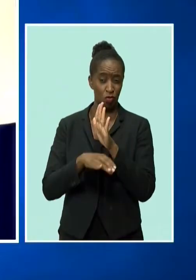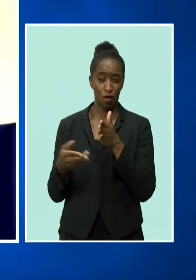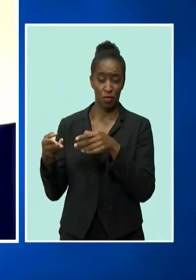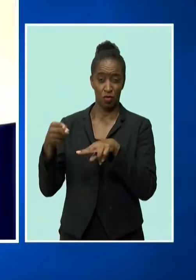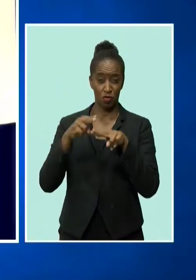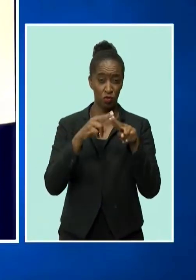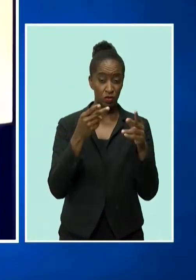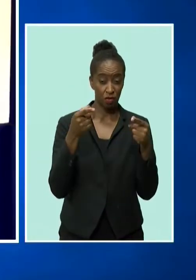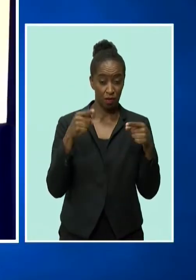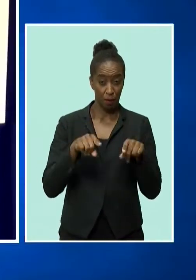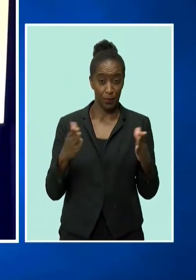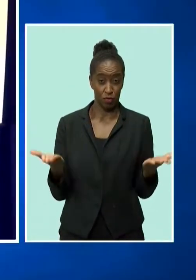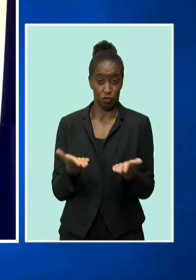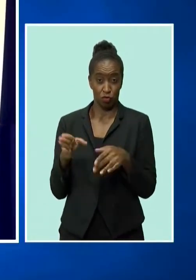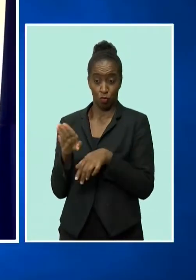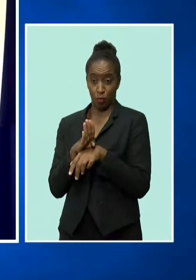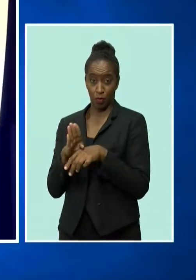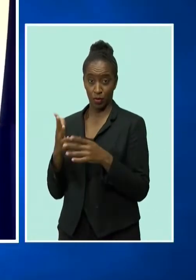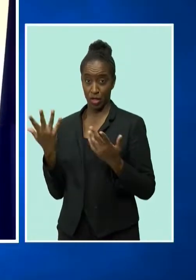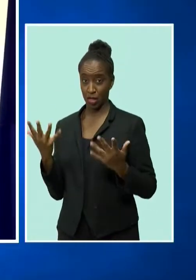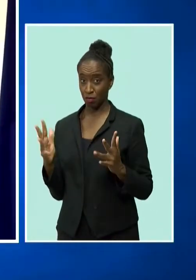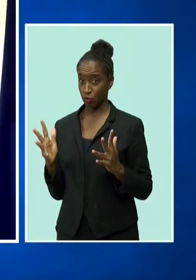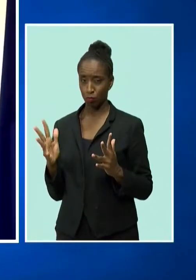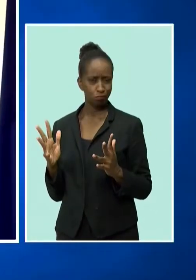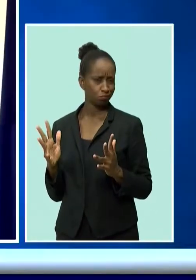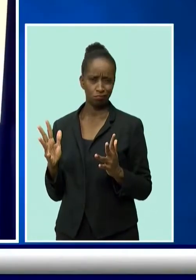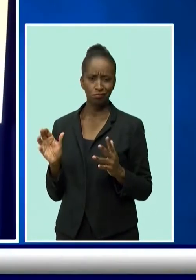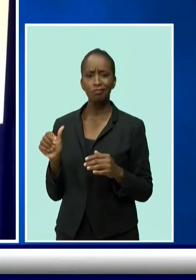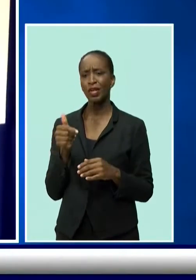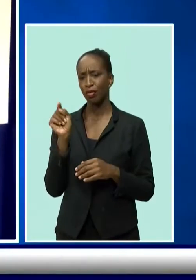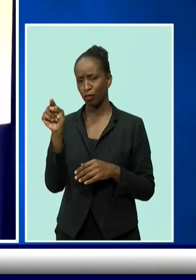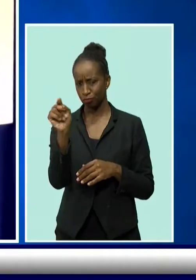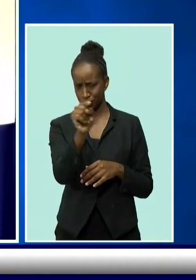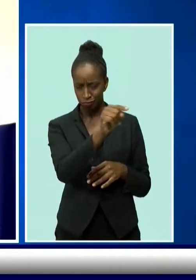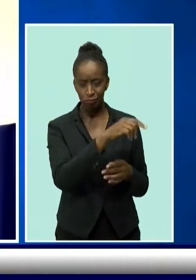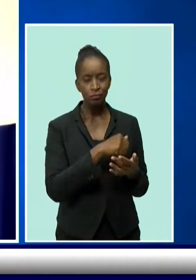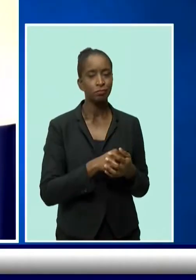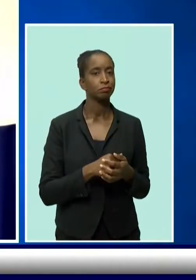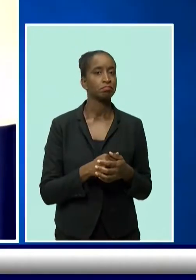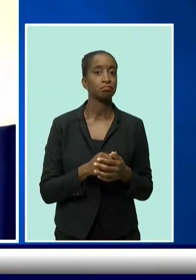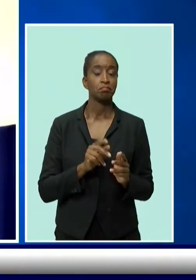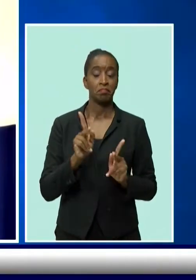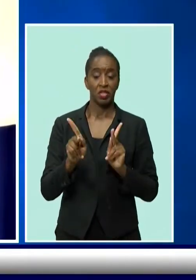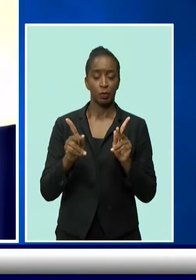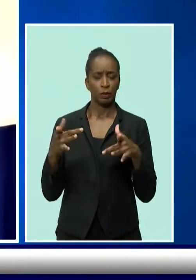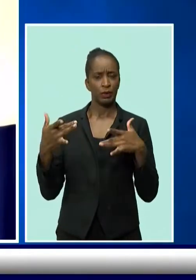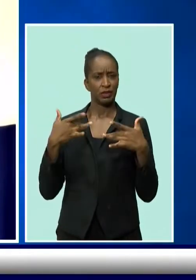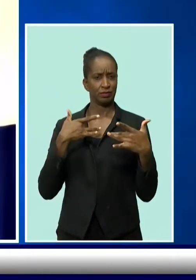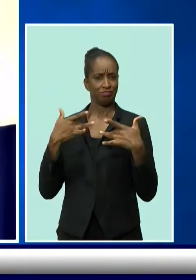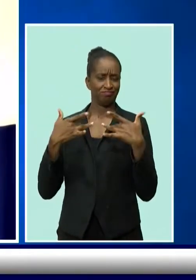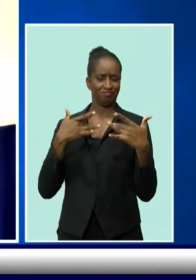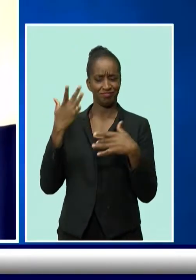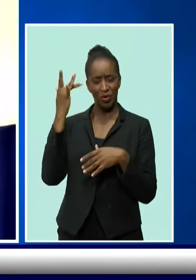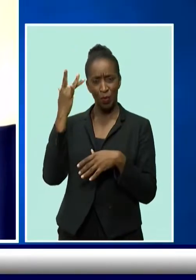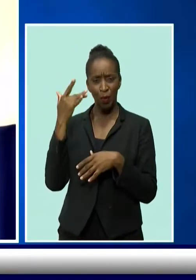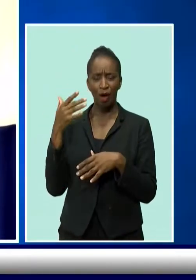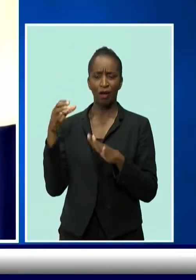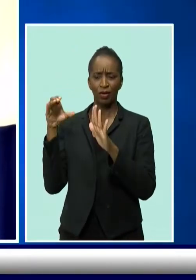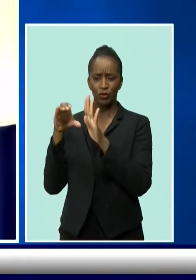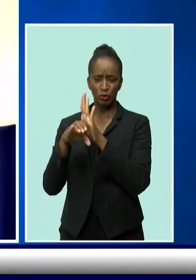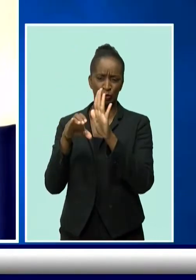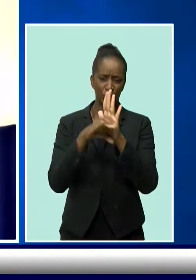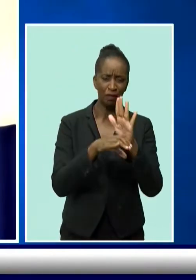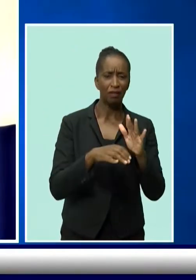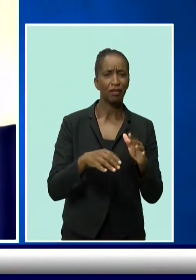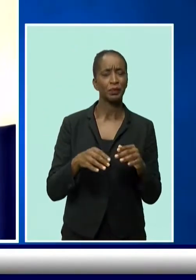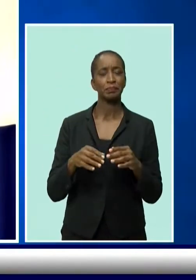Crime continues to be a major concern for the Barbadian public. And I take no solace in the fact that we are having